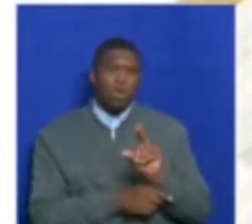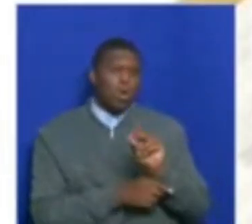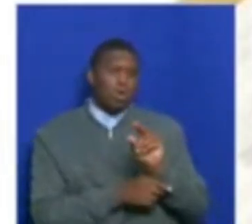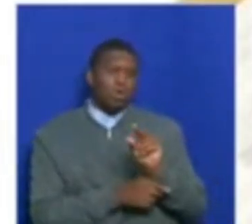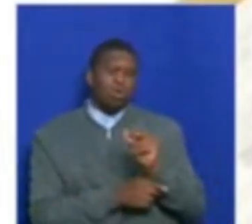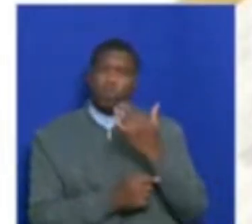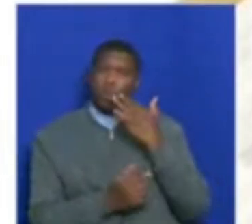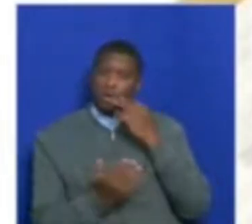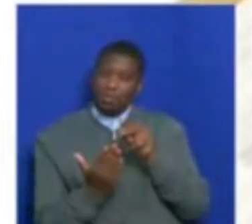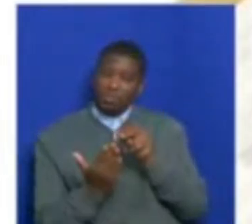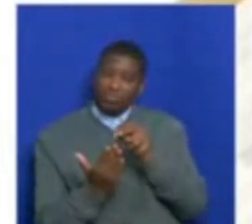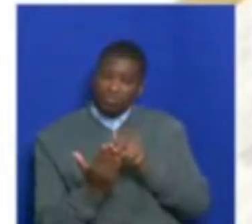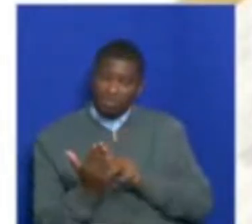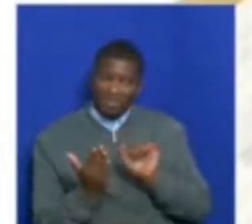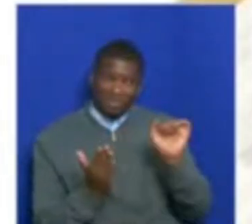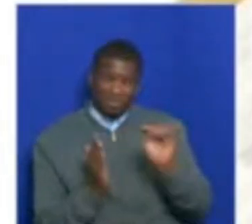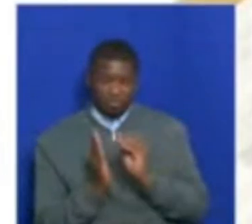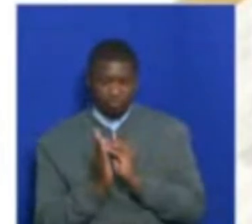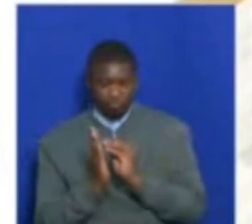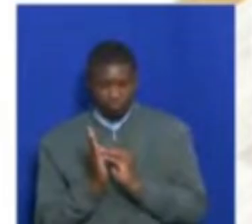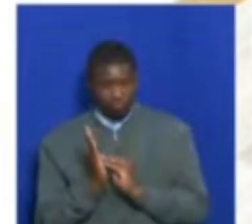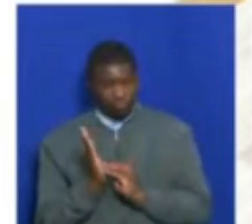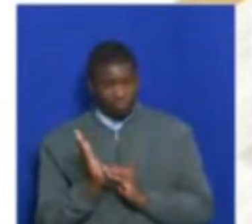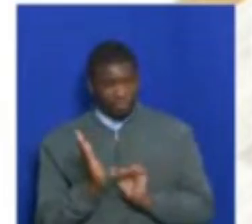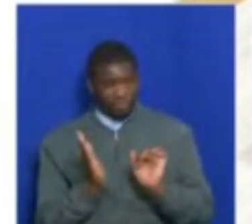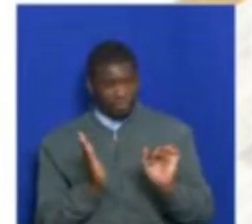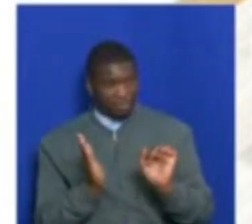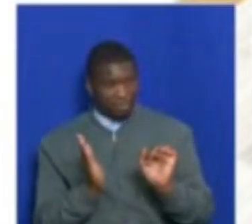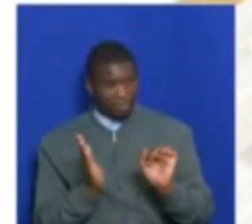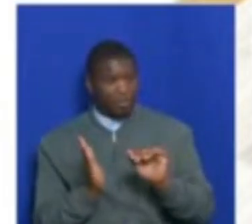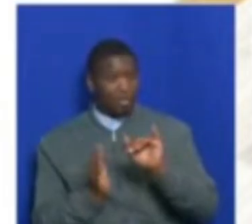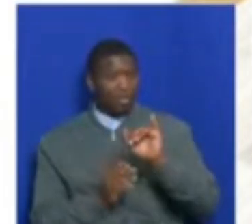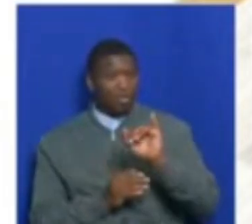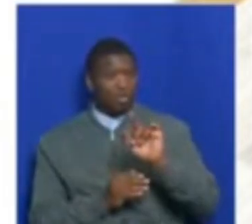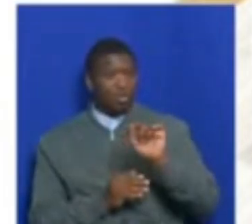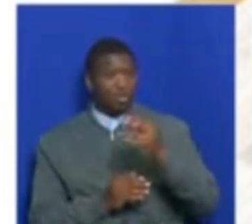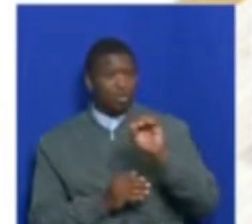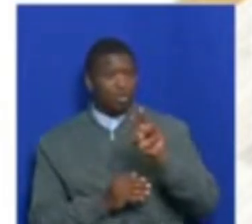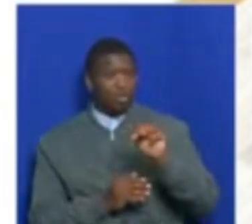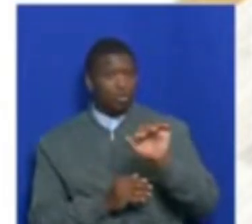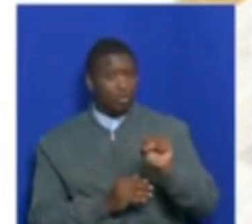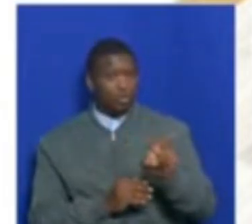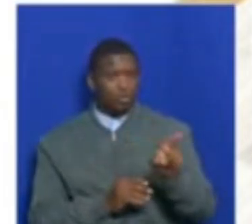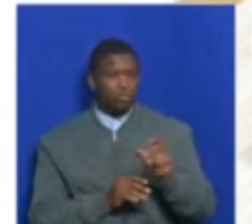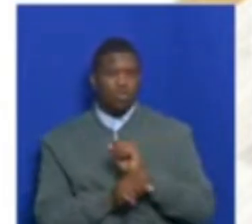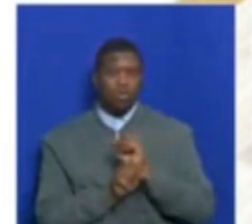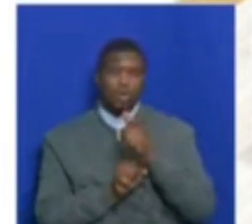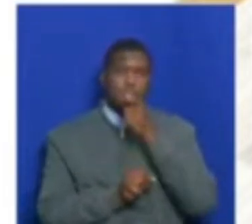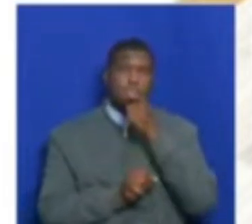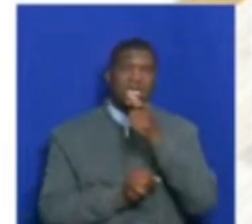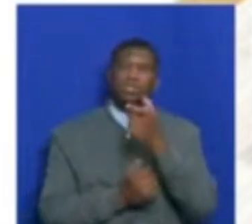statement of David Jonathan Thomas, he makes no mention of any passenger in the vehicle.